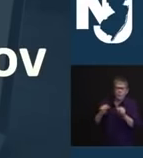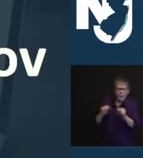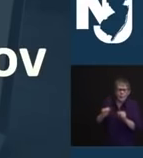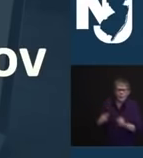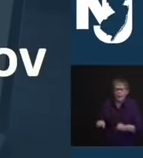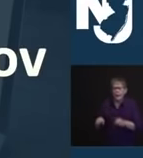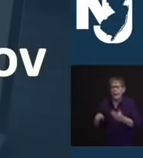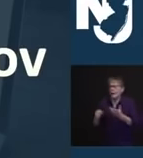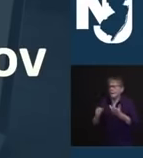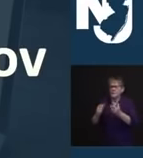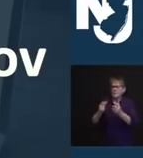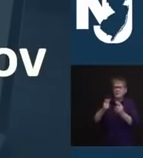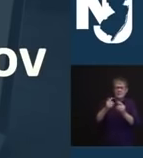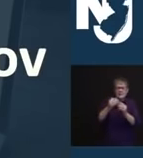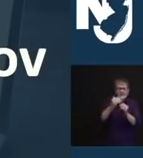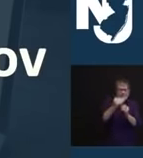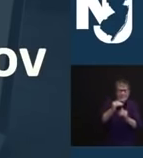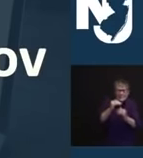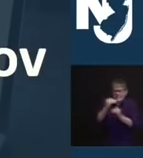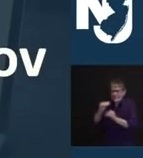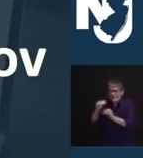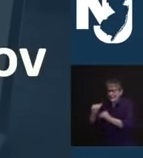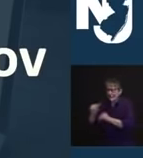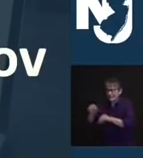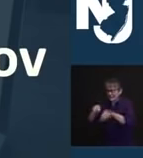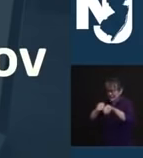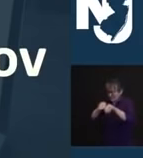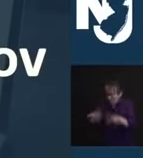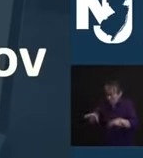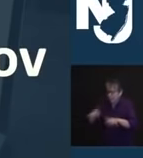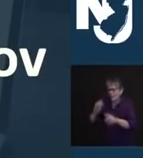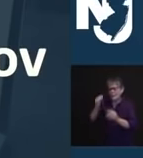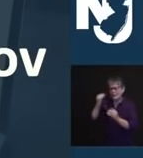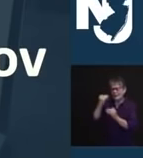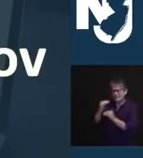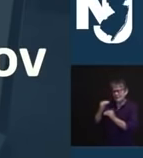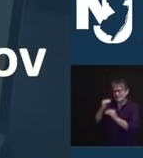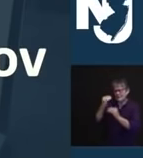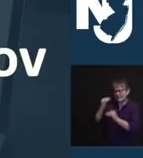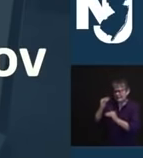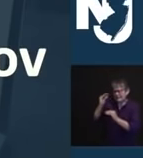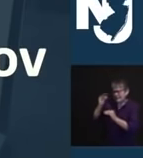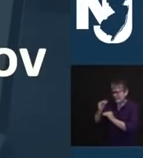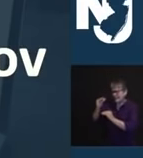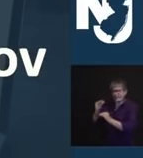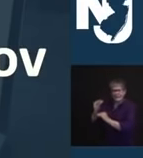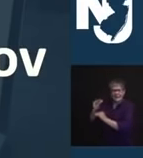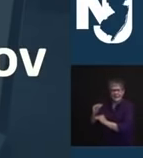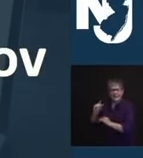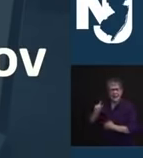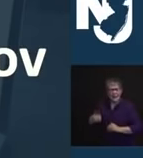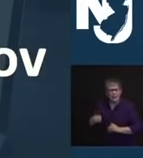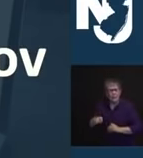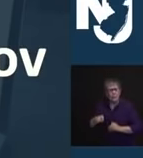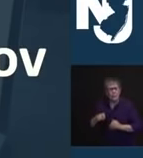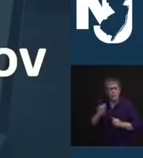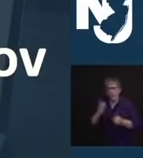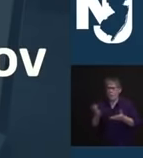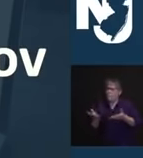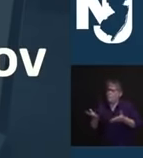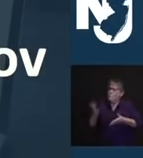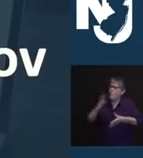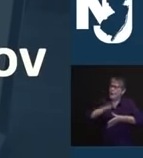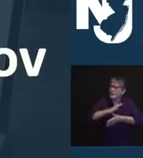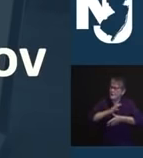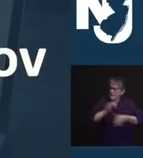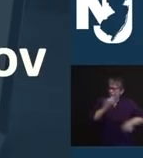of transmission. And we continue to be driven first and foremost by science and by data. Our